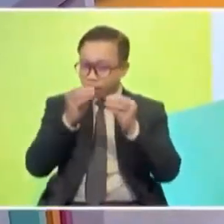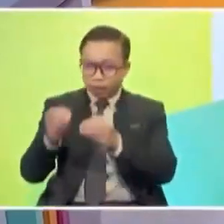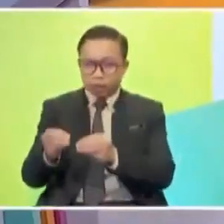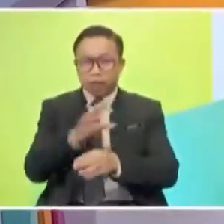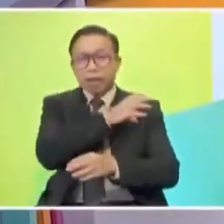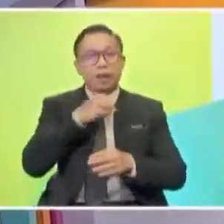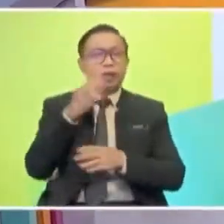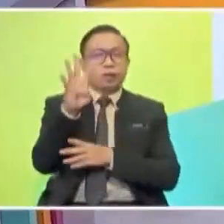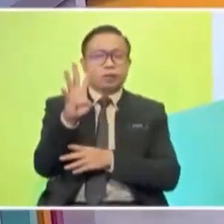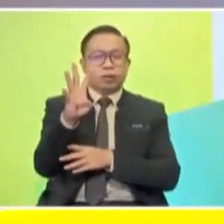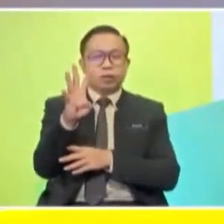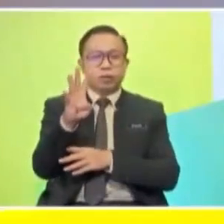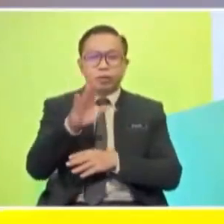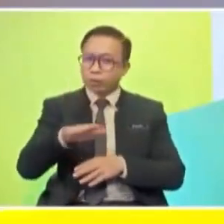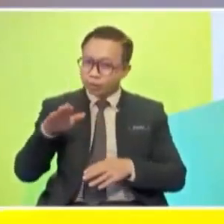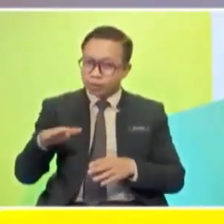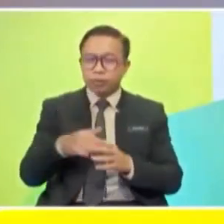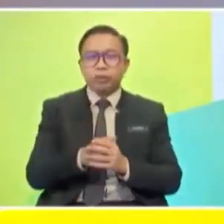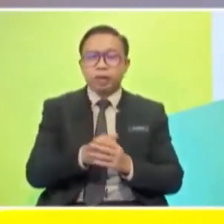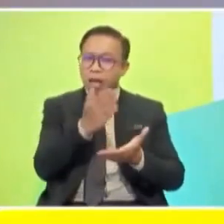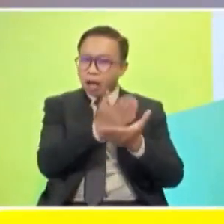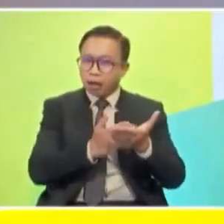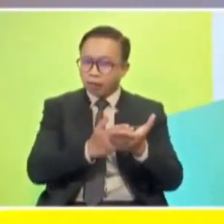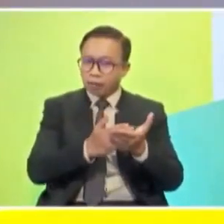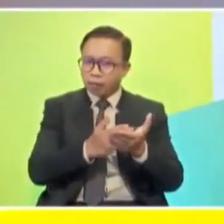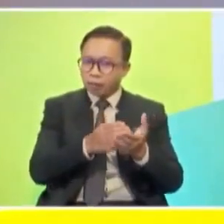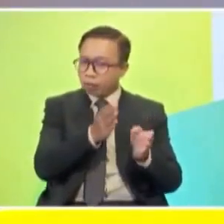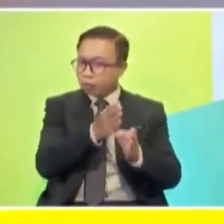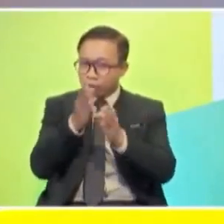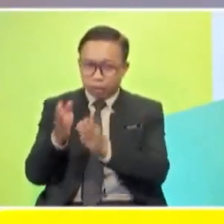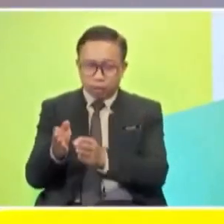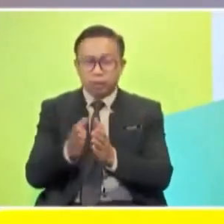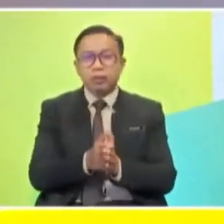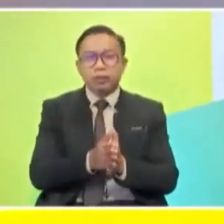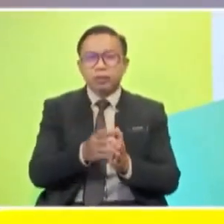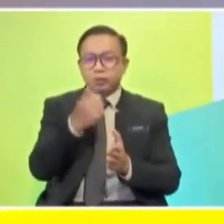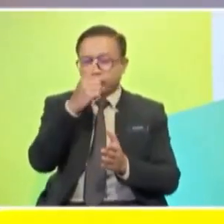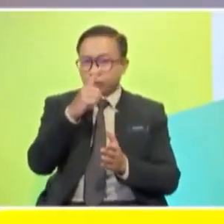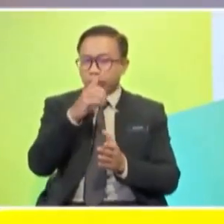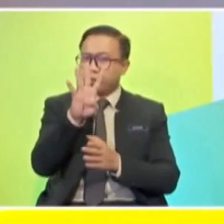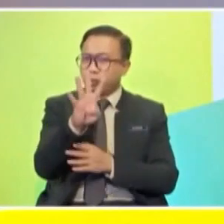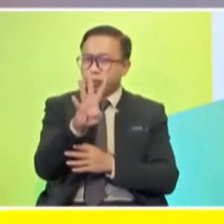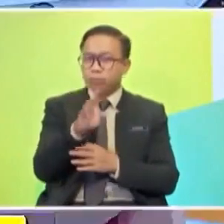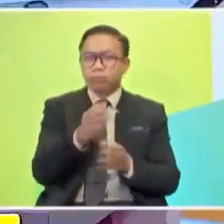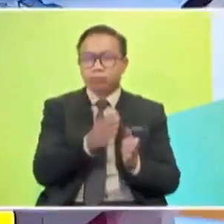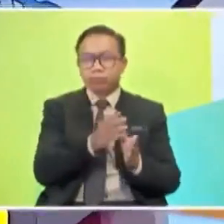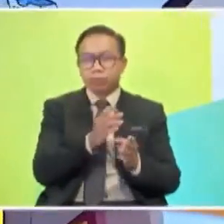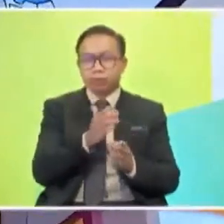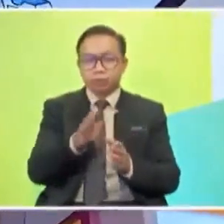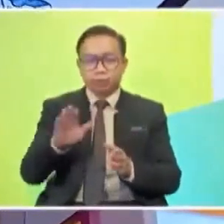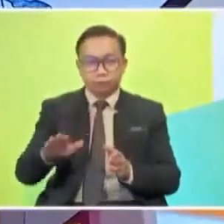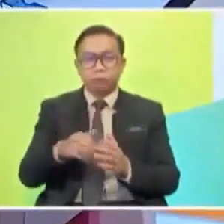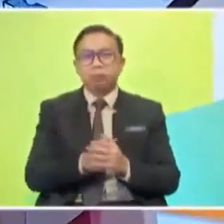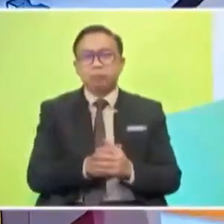four siblings. So half is for my neighbor and the other half is for my four siblings. Okay.